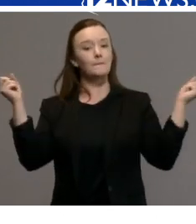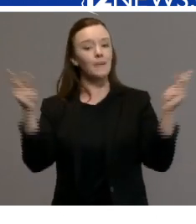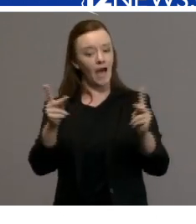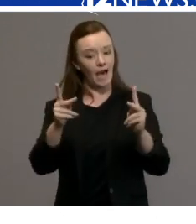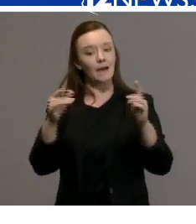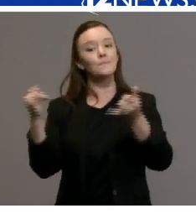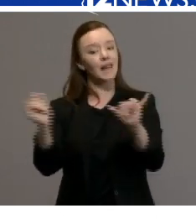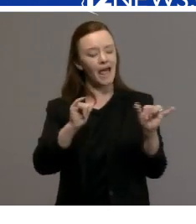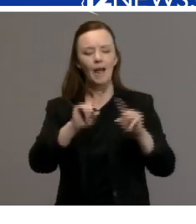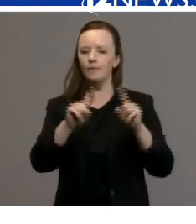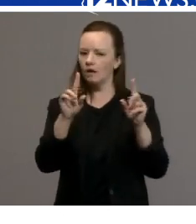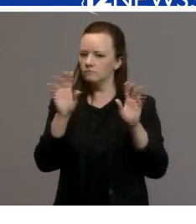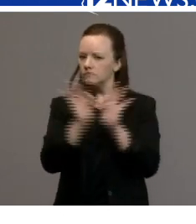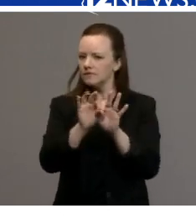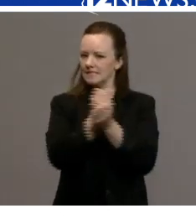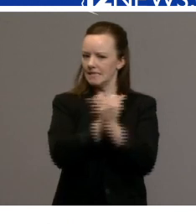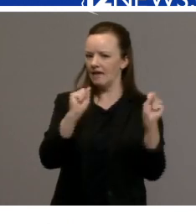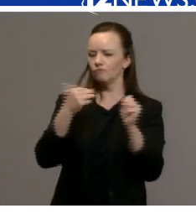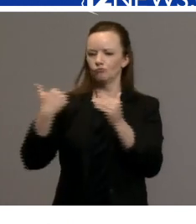free.